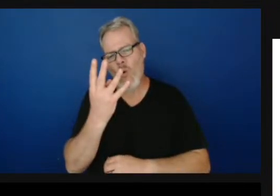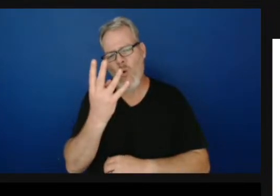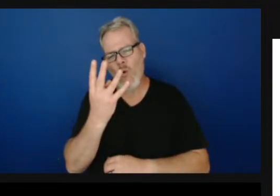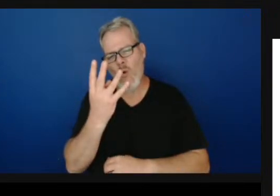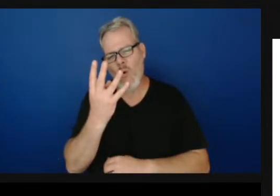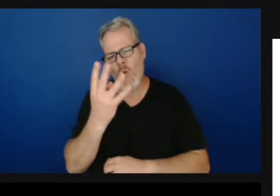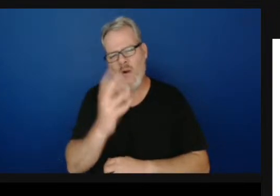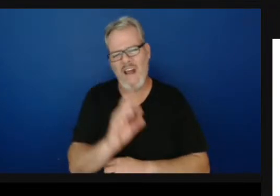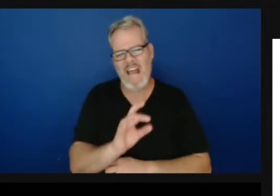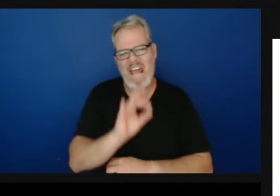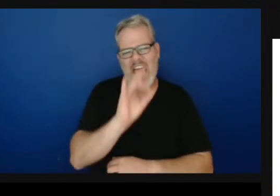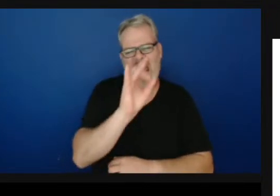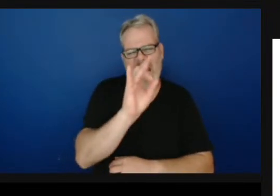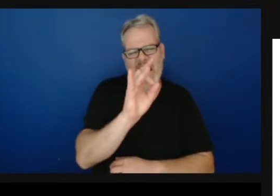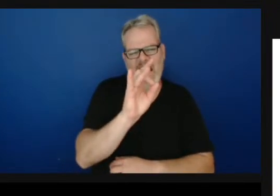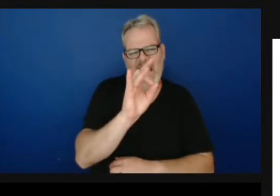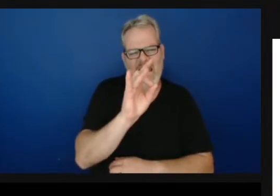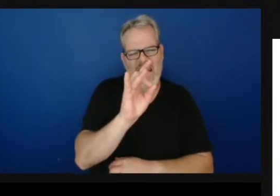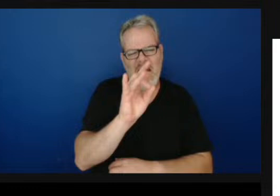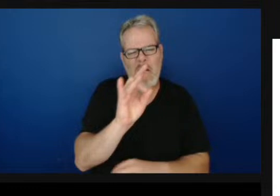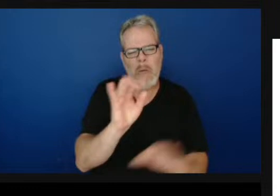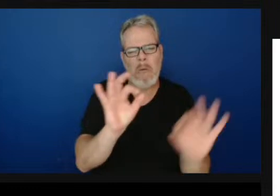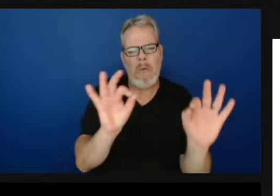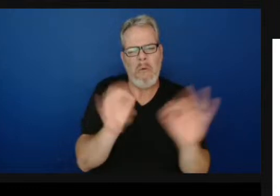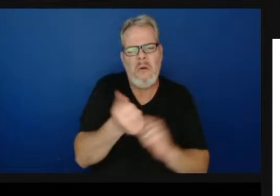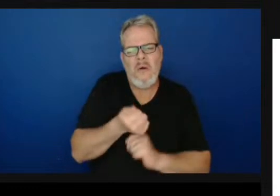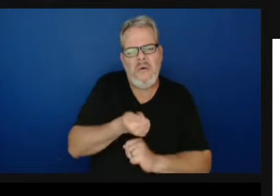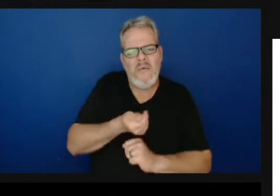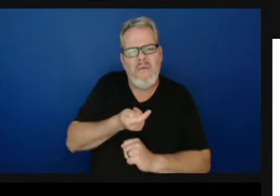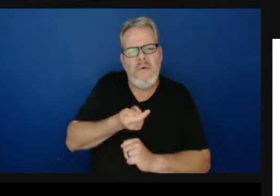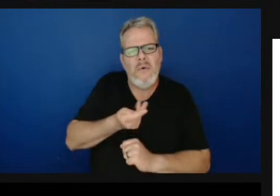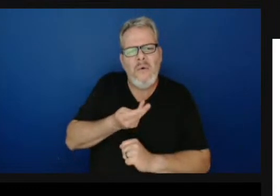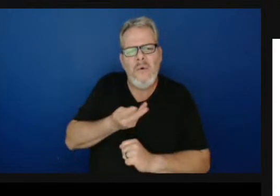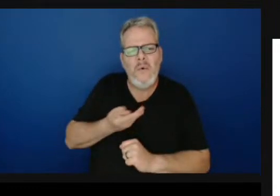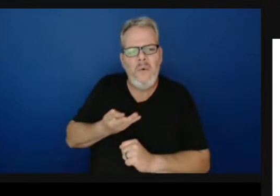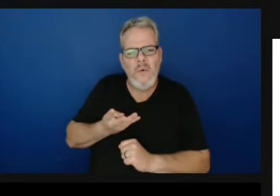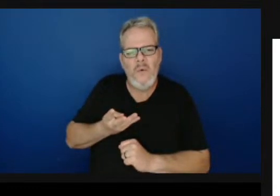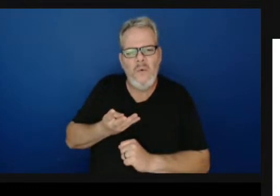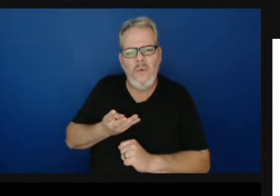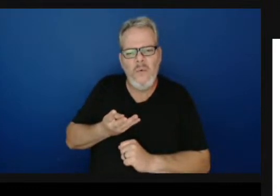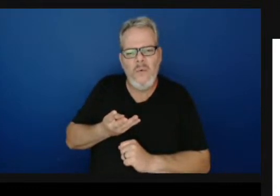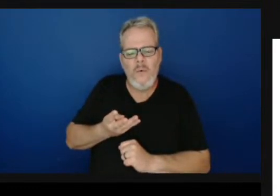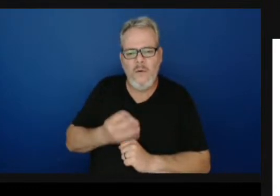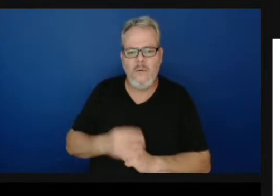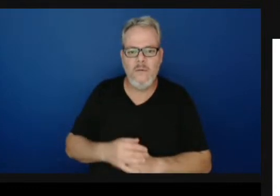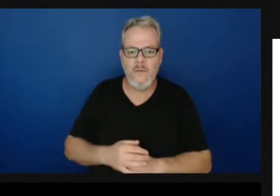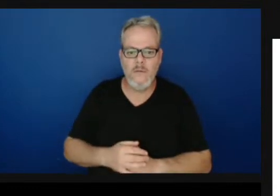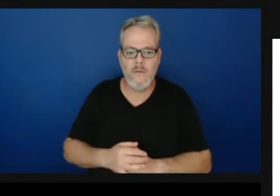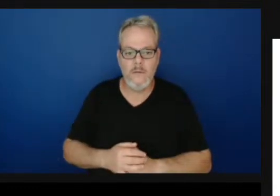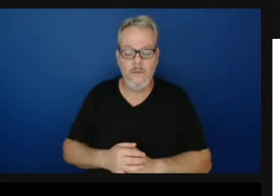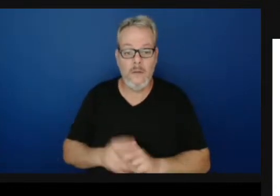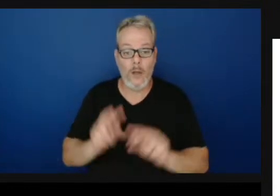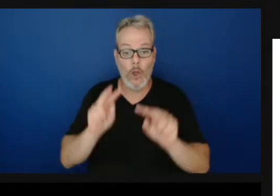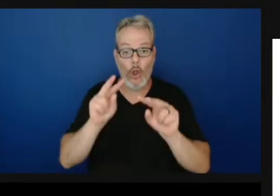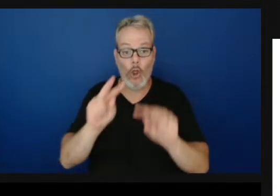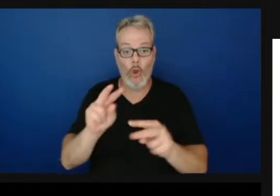8 in that summit region, so very few earthquakes overall. Looking at earthquakes per